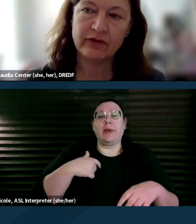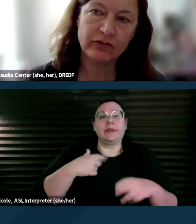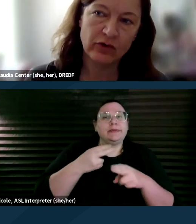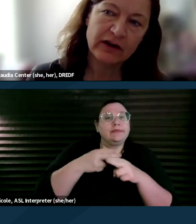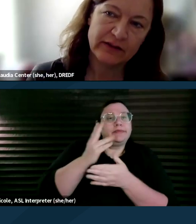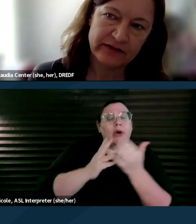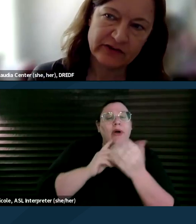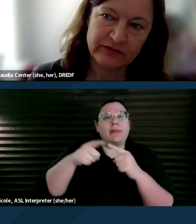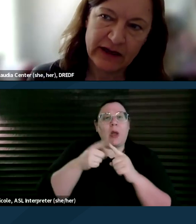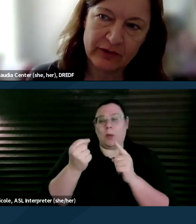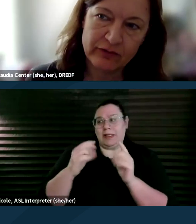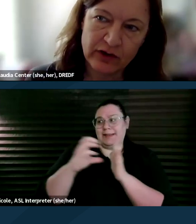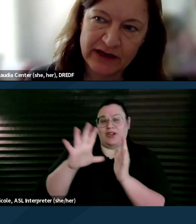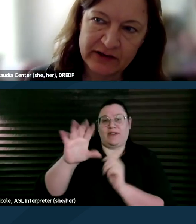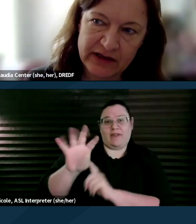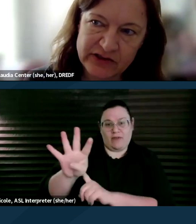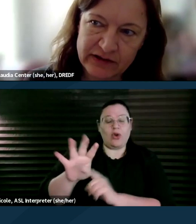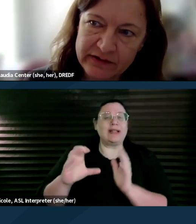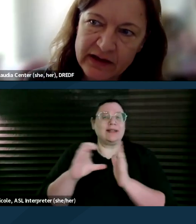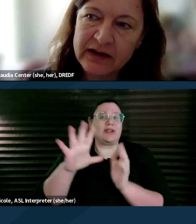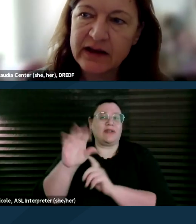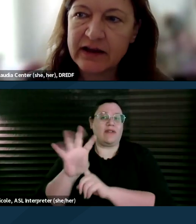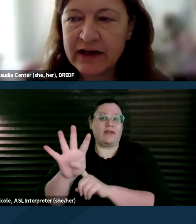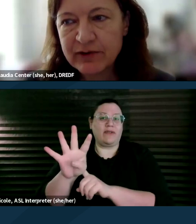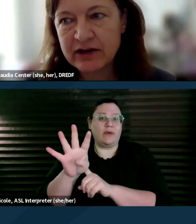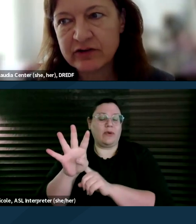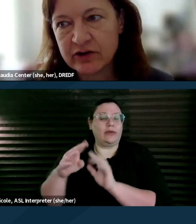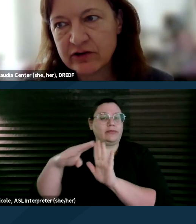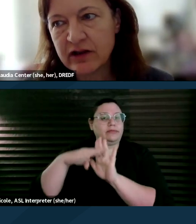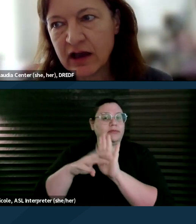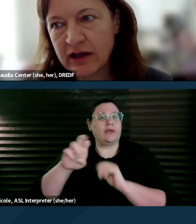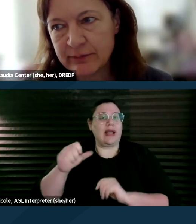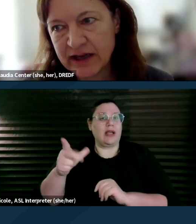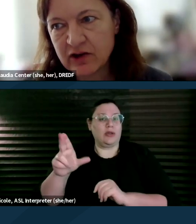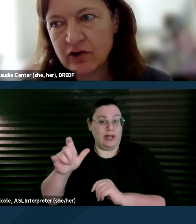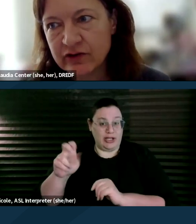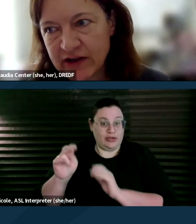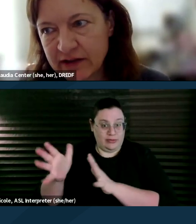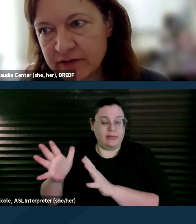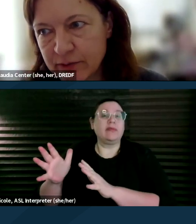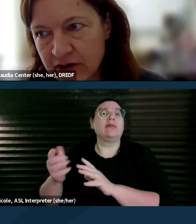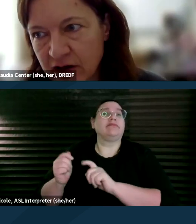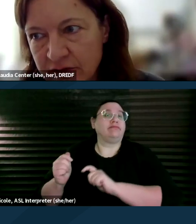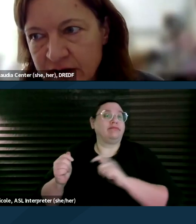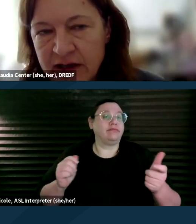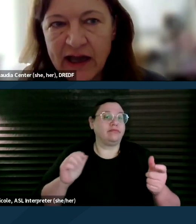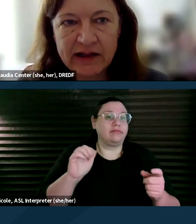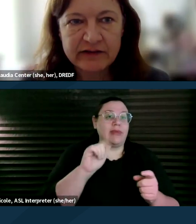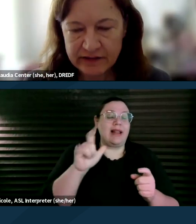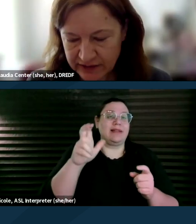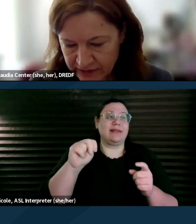Section 504 and the Section 504 regulations. And then I'm going to turn the mic over to Allison